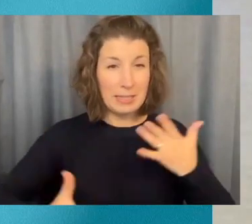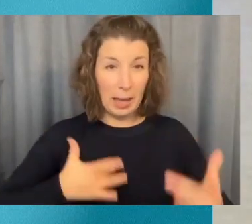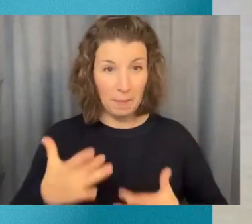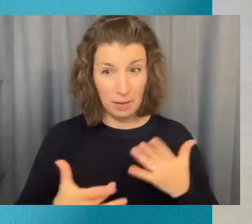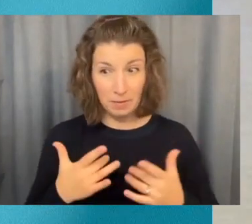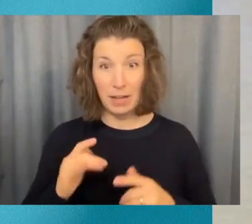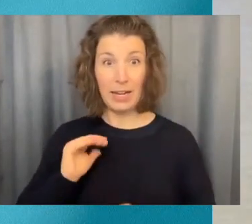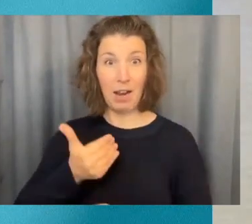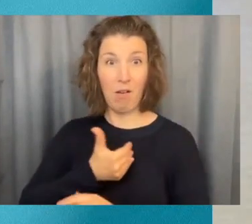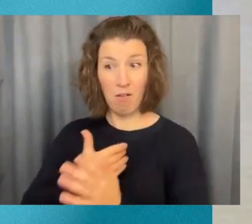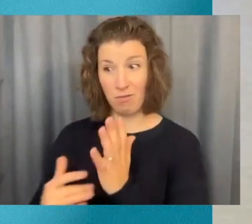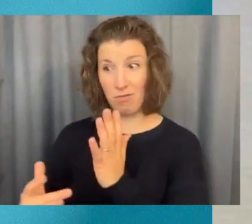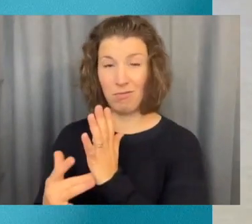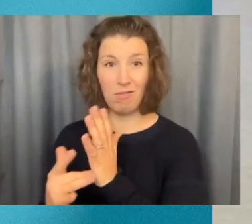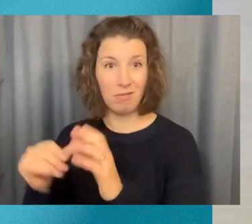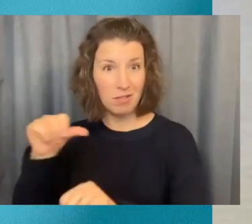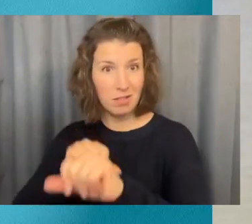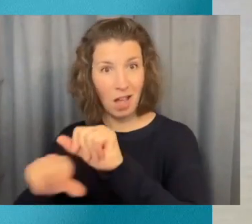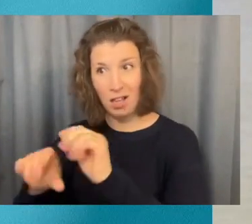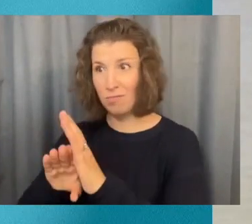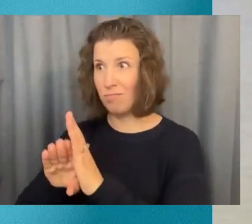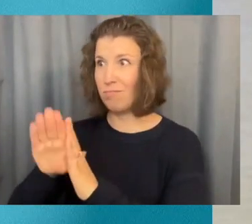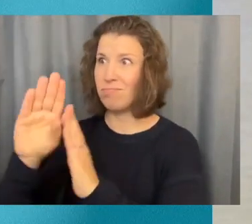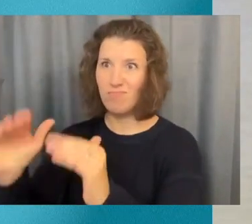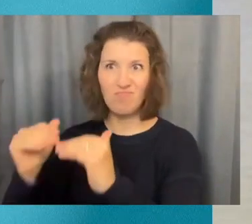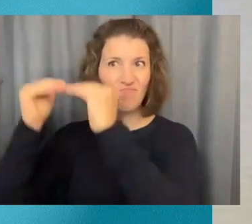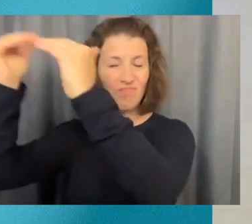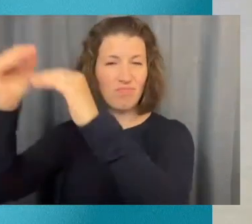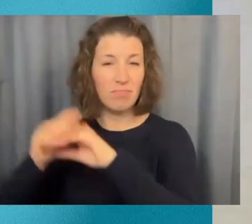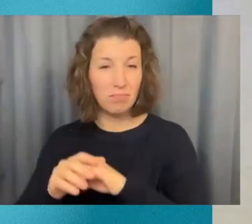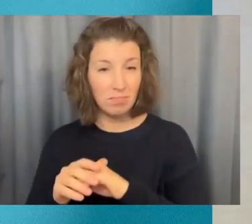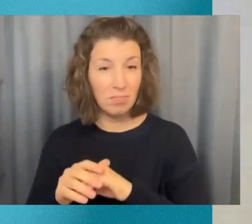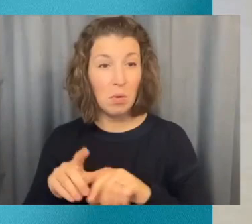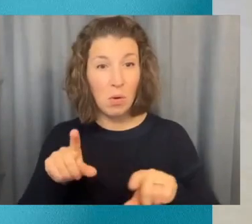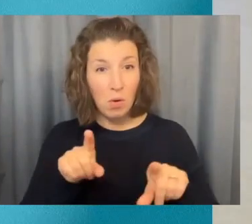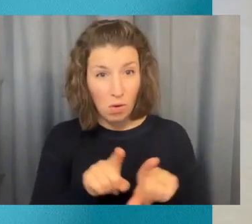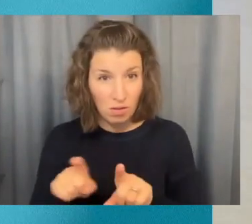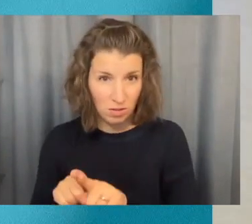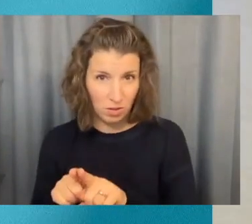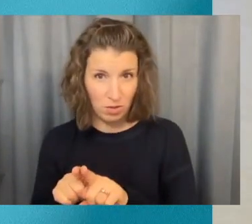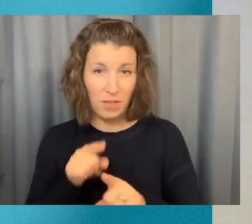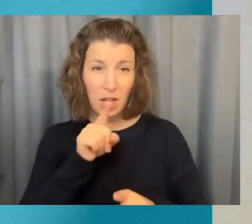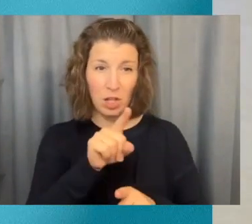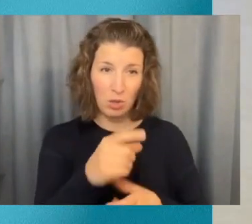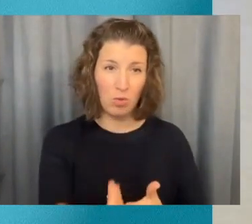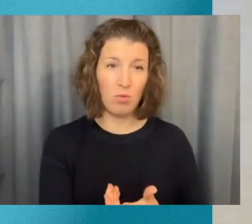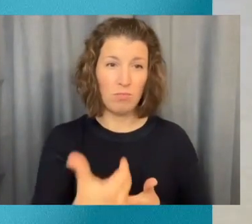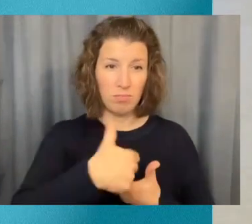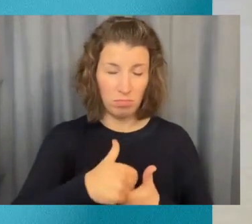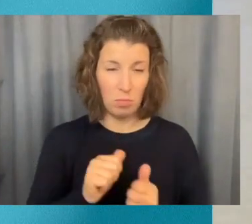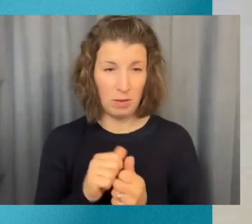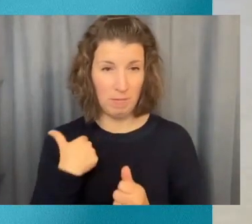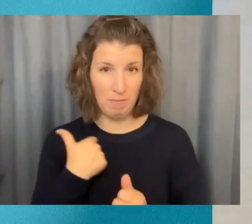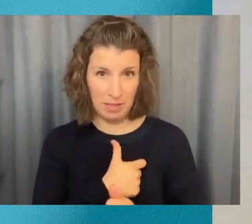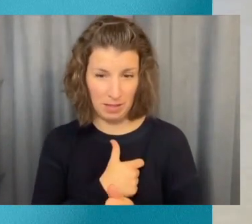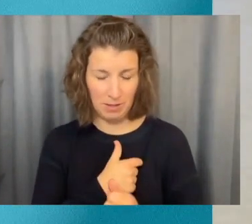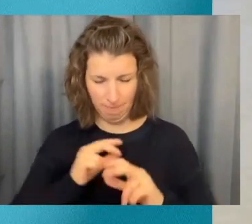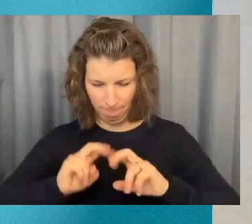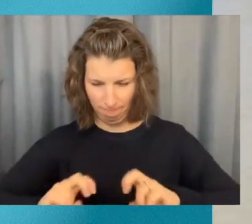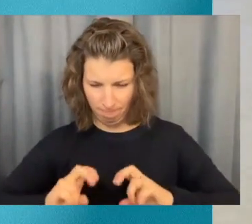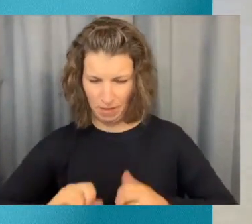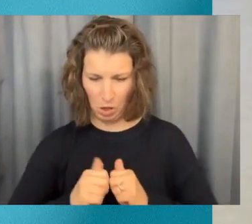but I hope you also share in my excitement that I'm looking to you all of how we can be much more effective at